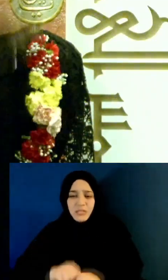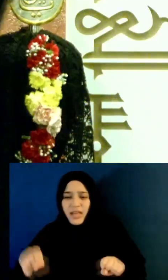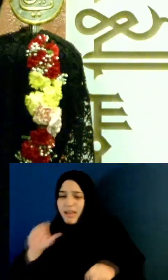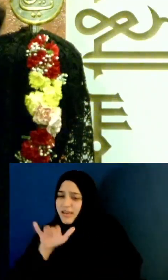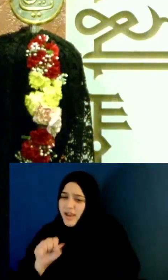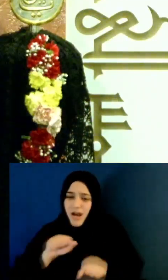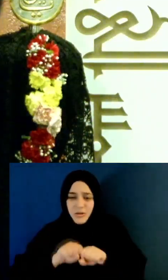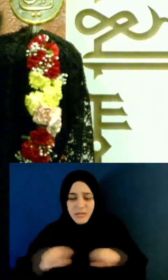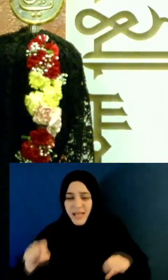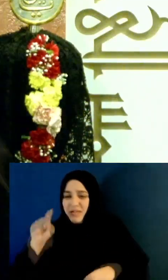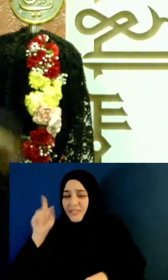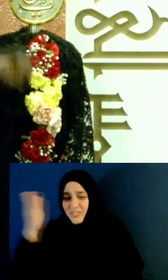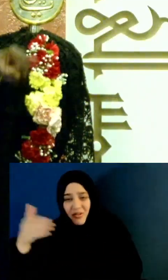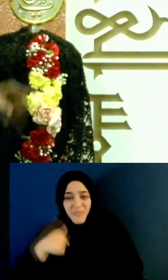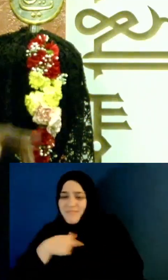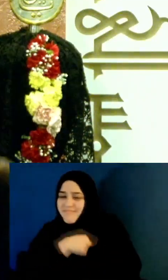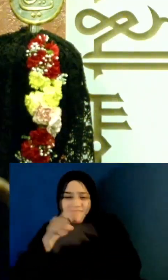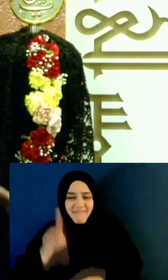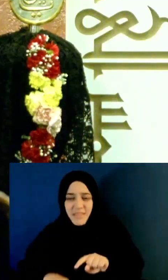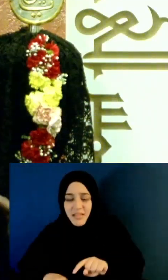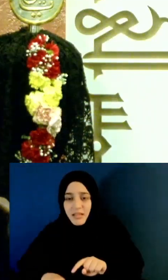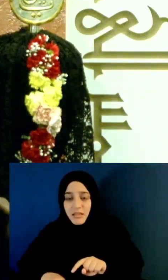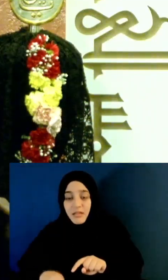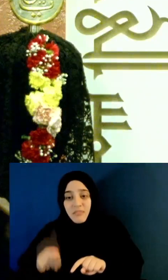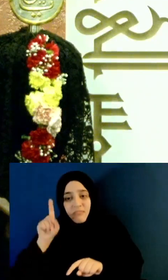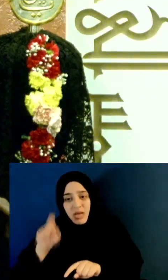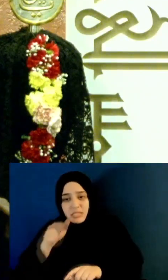They have to hide and do it.